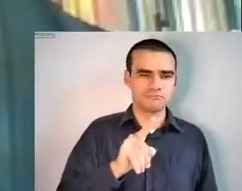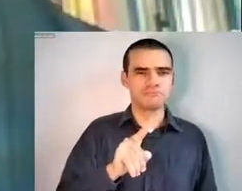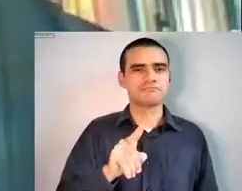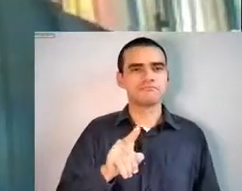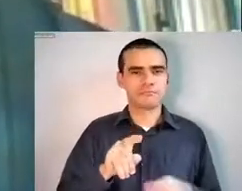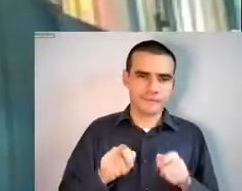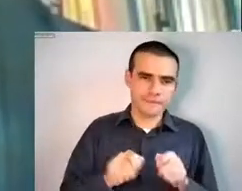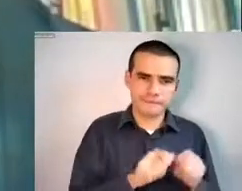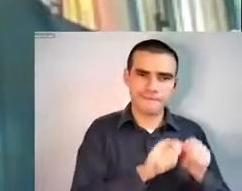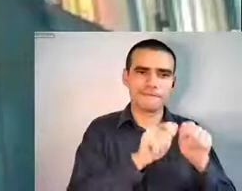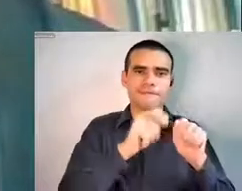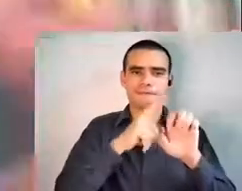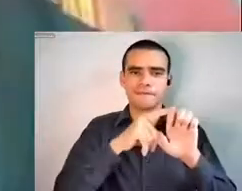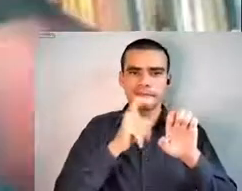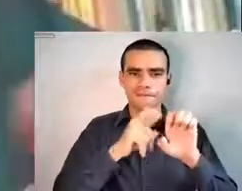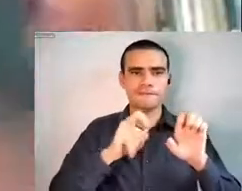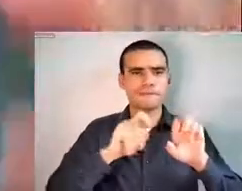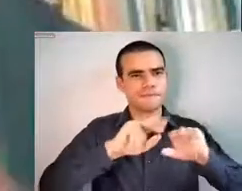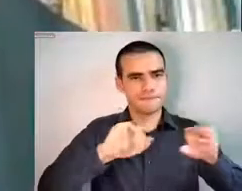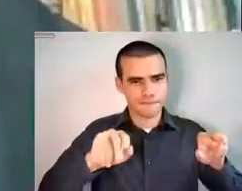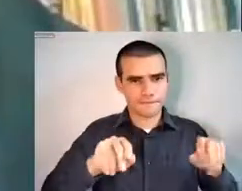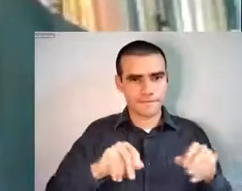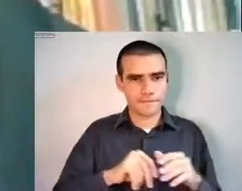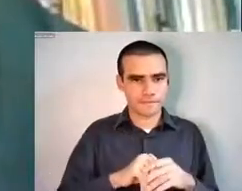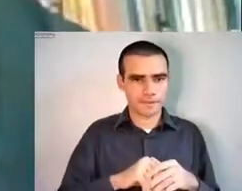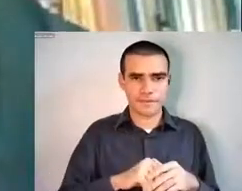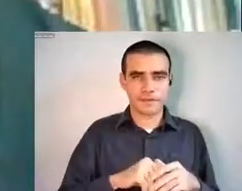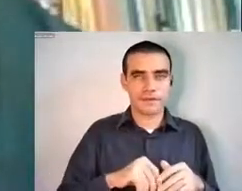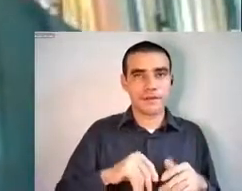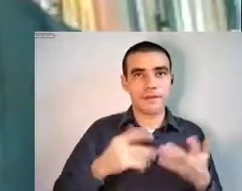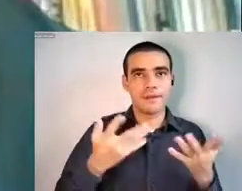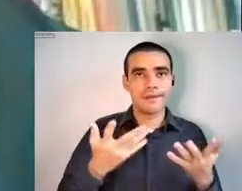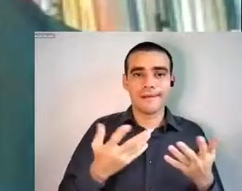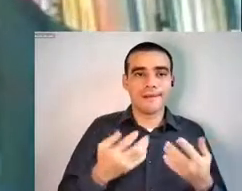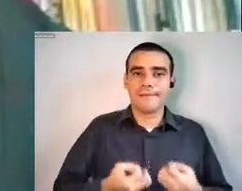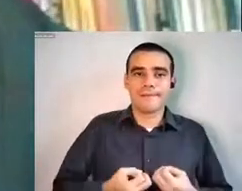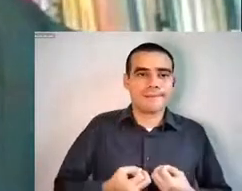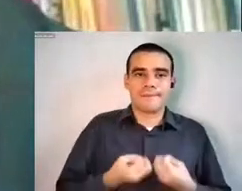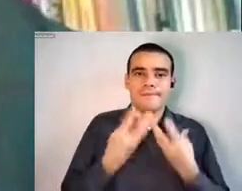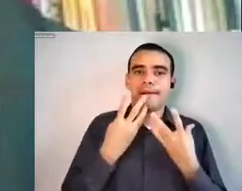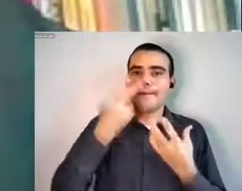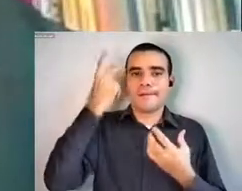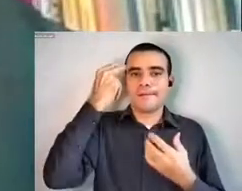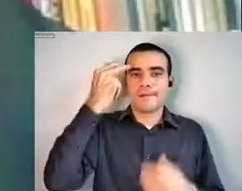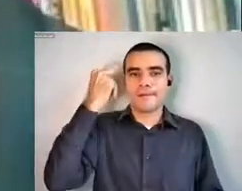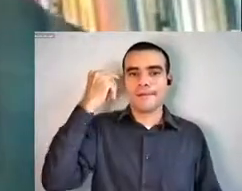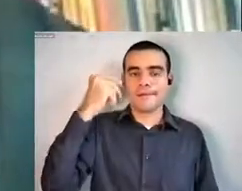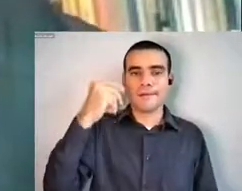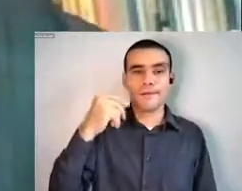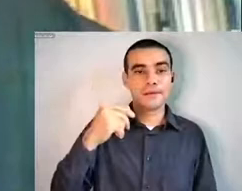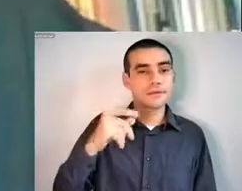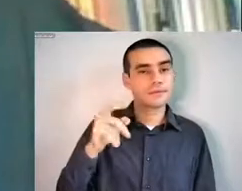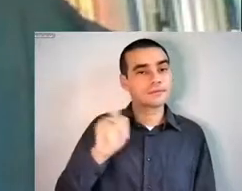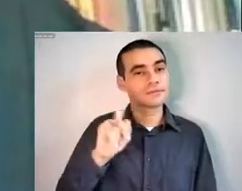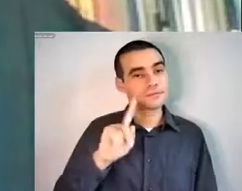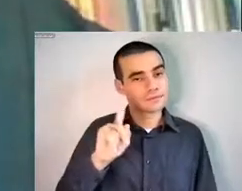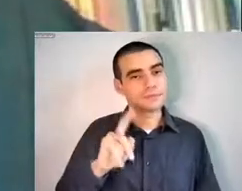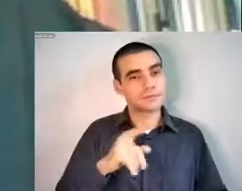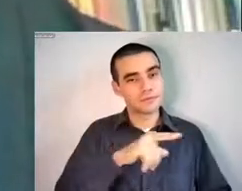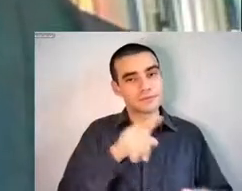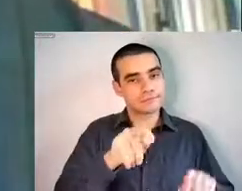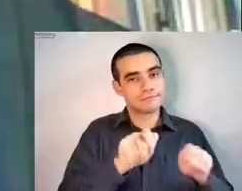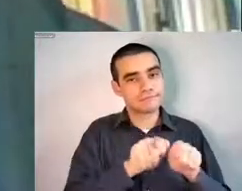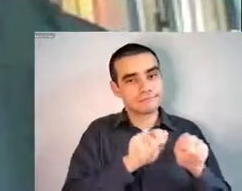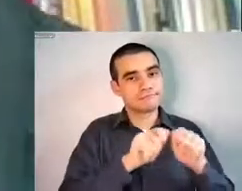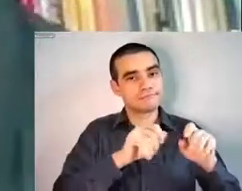Having the initiative when the entrepreneurship is not something that is born with the person. This is something that you can develop.